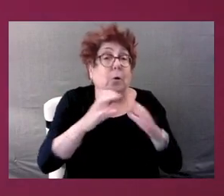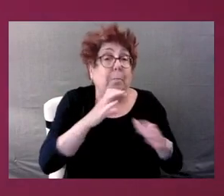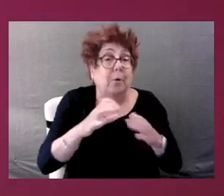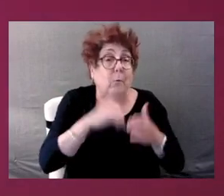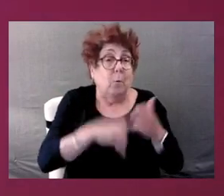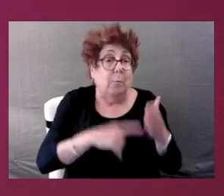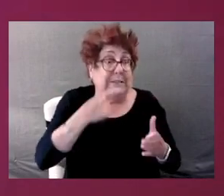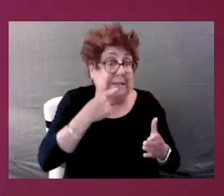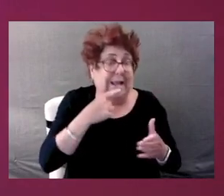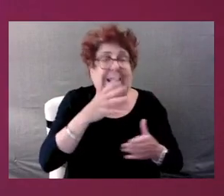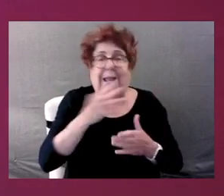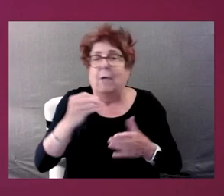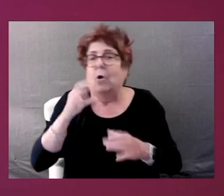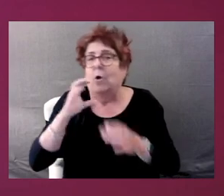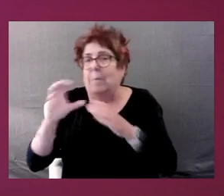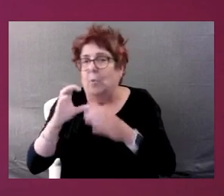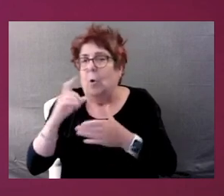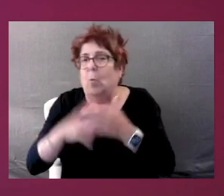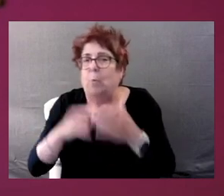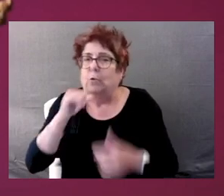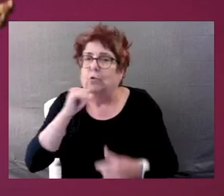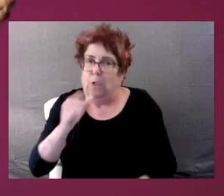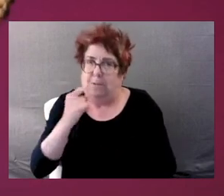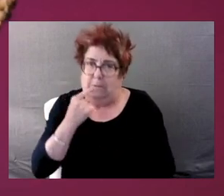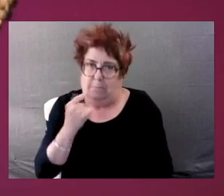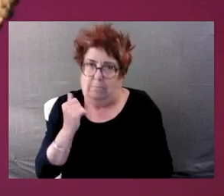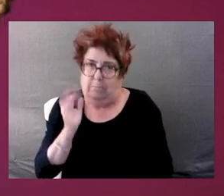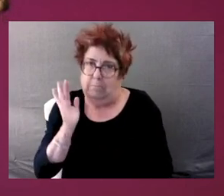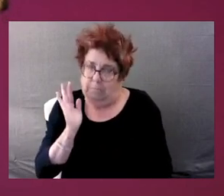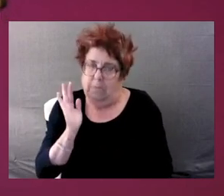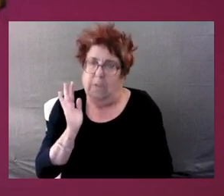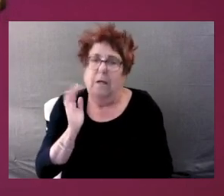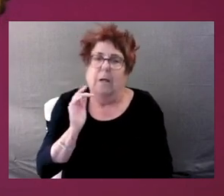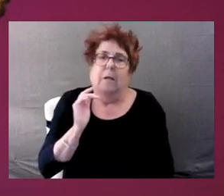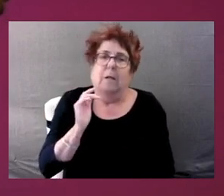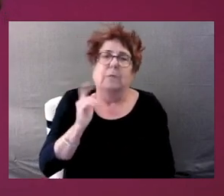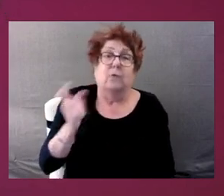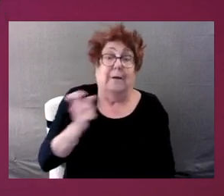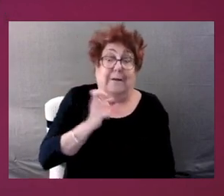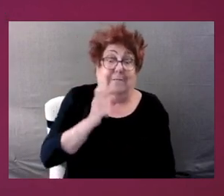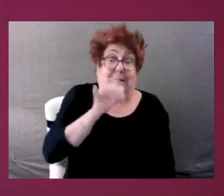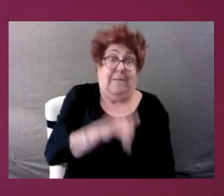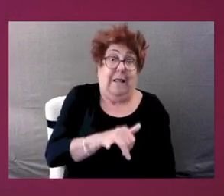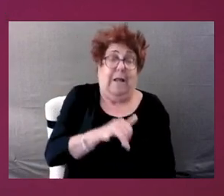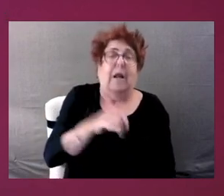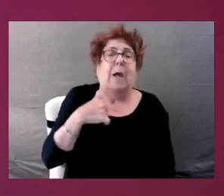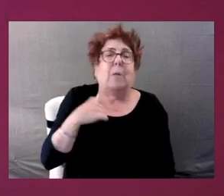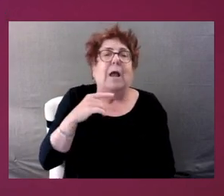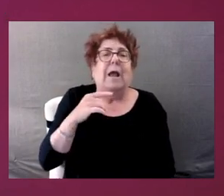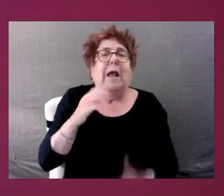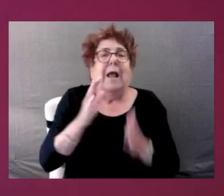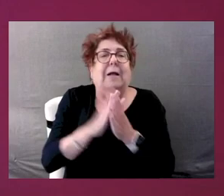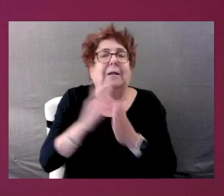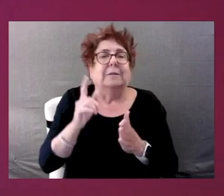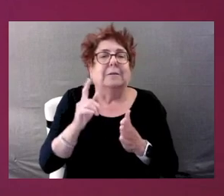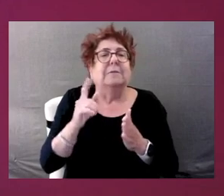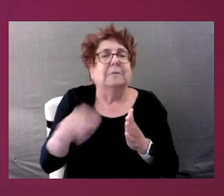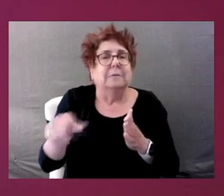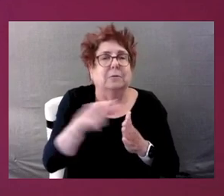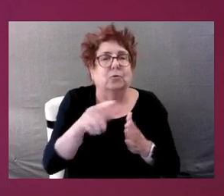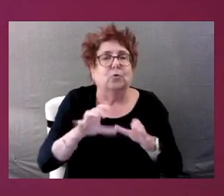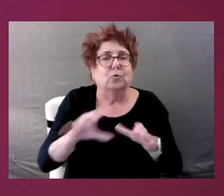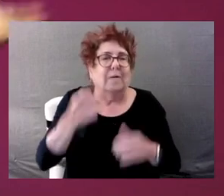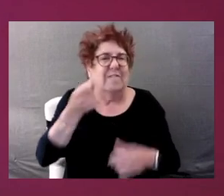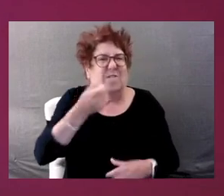say. And so given that, I'm going to ask us just to do a couple of things as we get ready to leave and as you